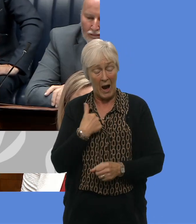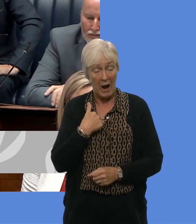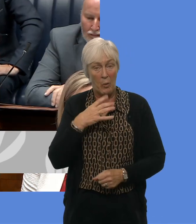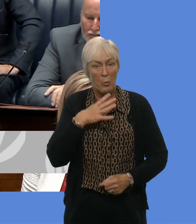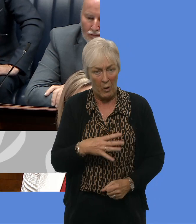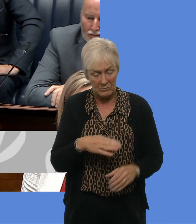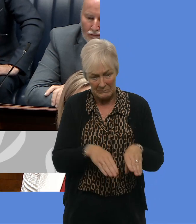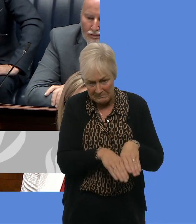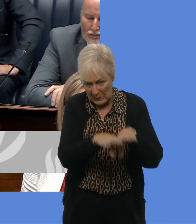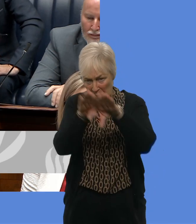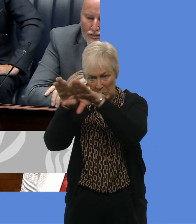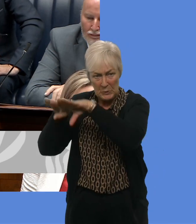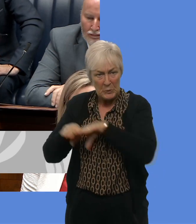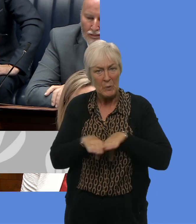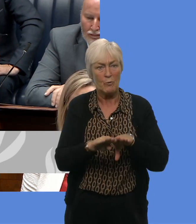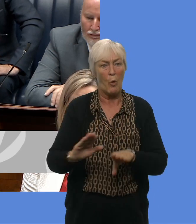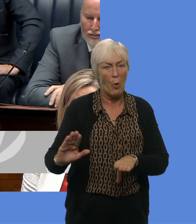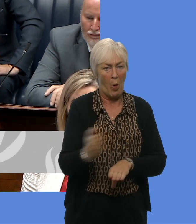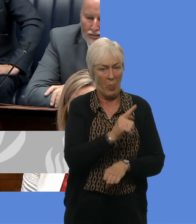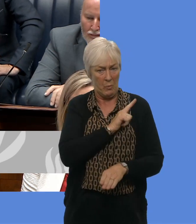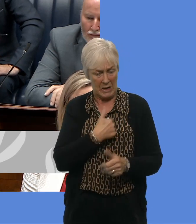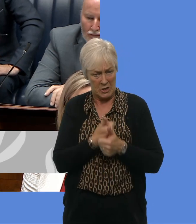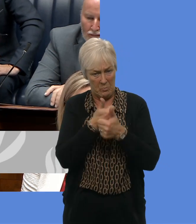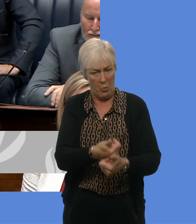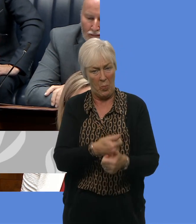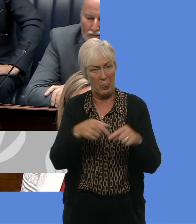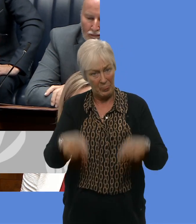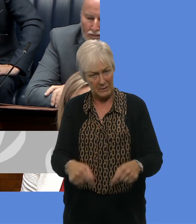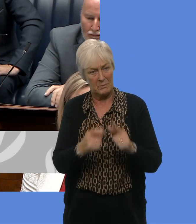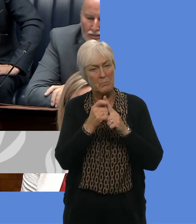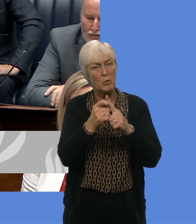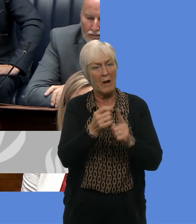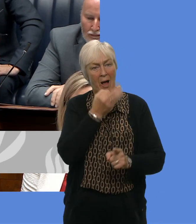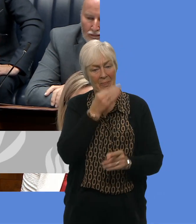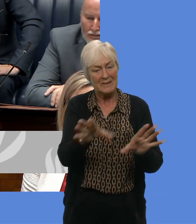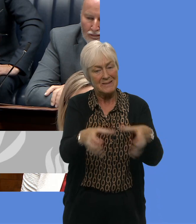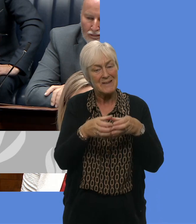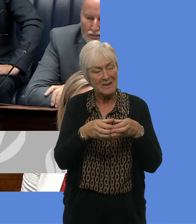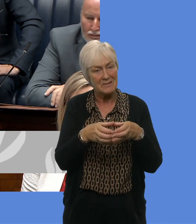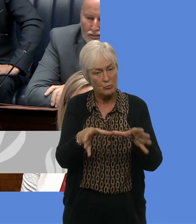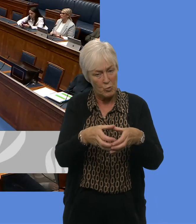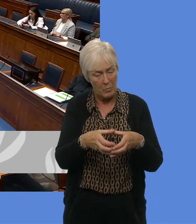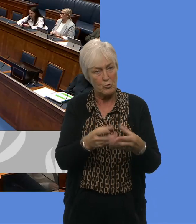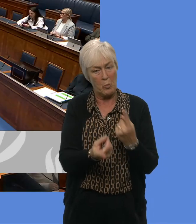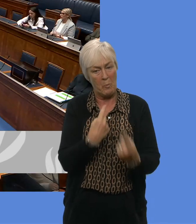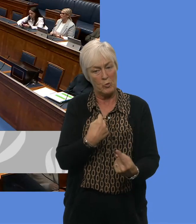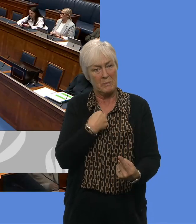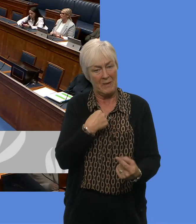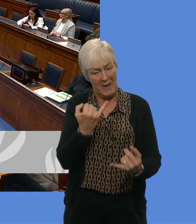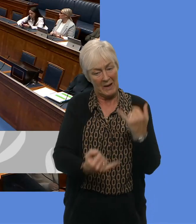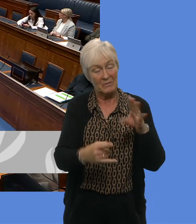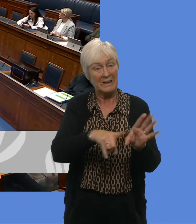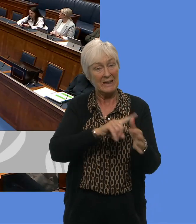for all of our sectors. That's why I'm supporting this proposal and asking for this task force to report to me by the end of the year. Colin